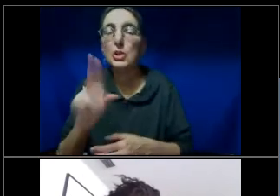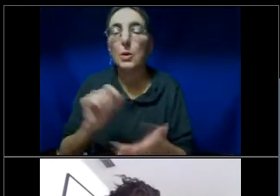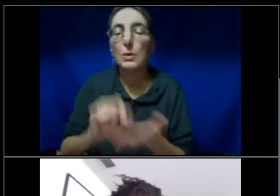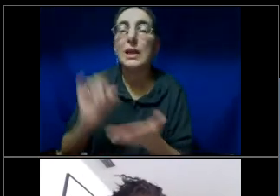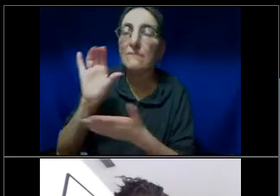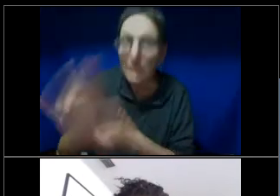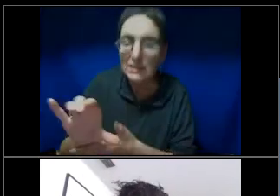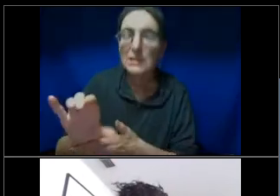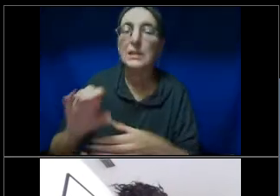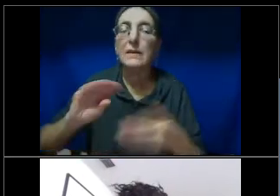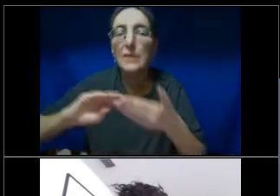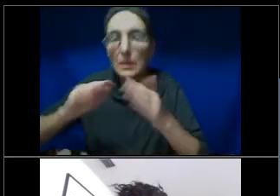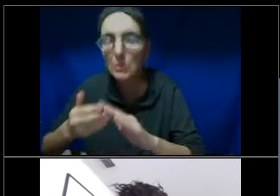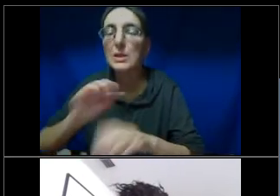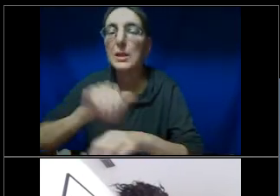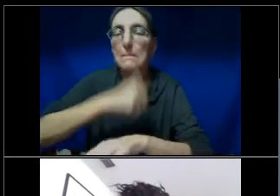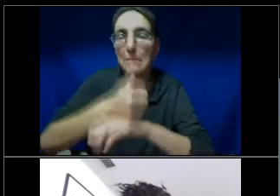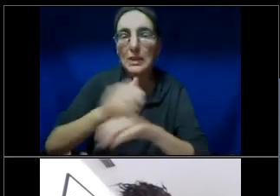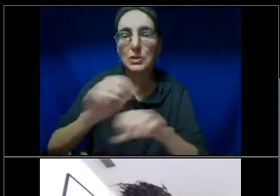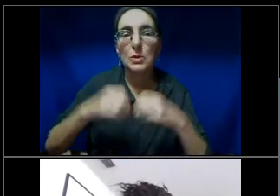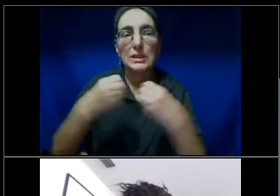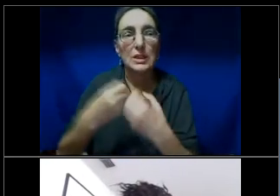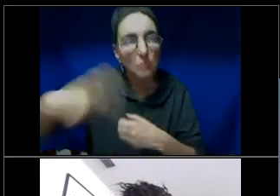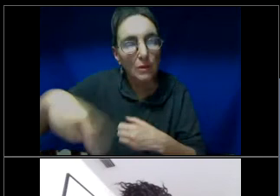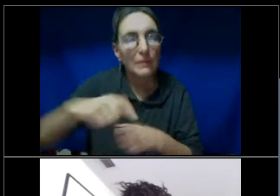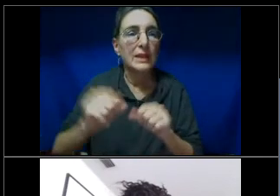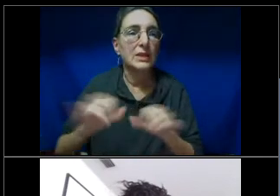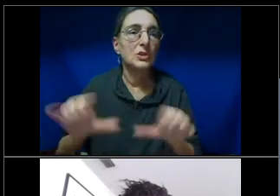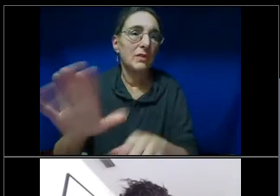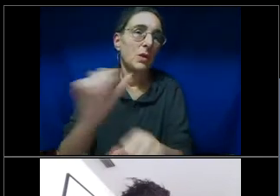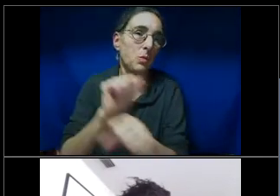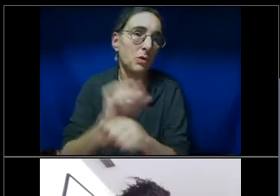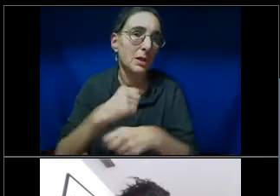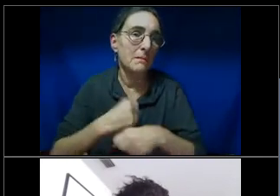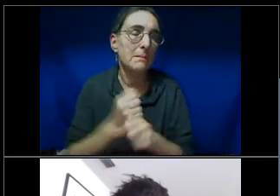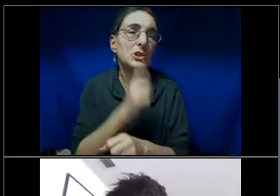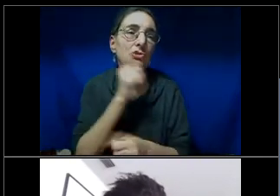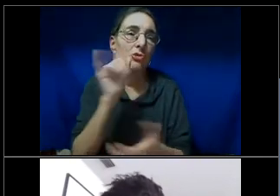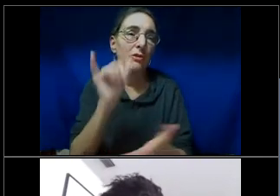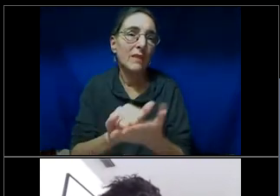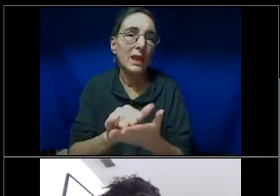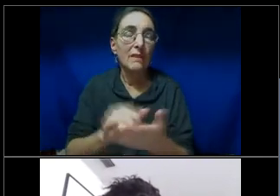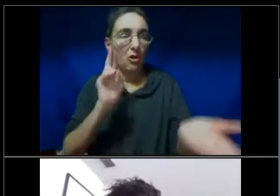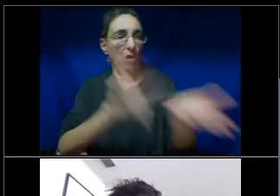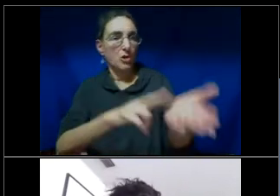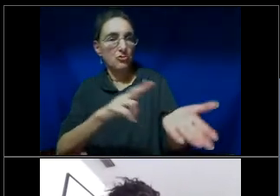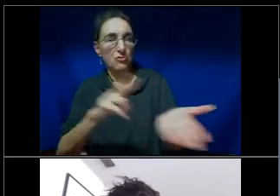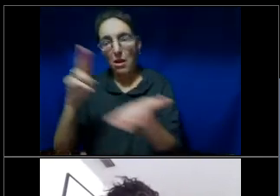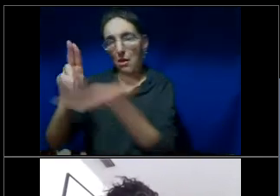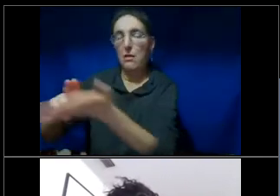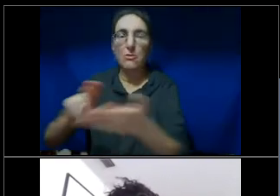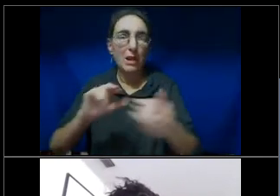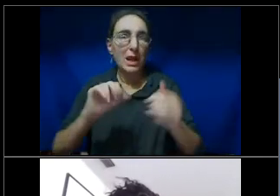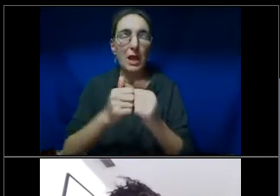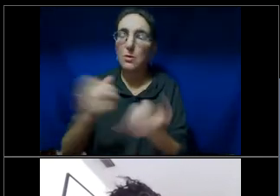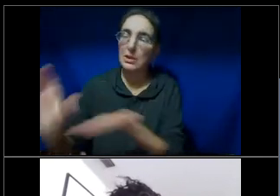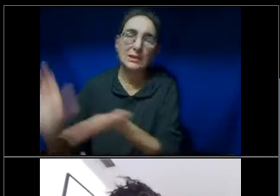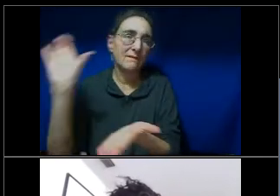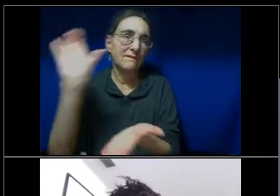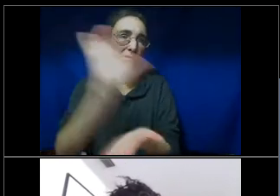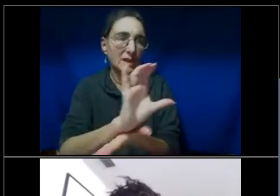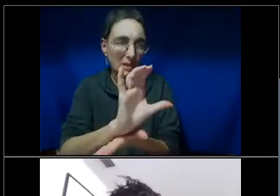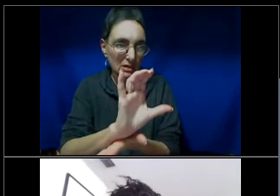the community-based organizations so that they can do their work, and making sure that the contract and the way that it's funded